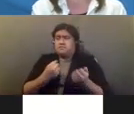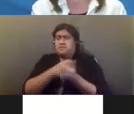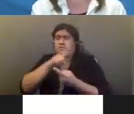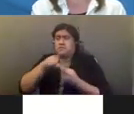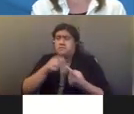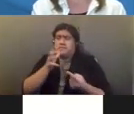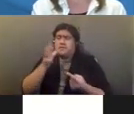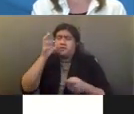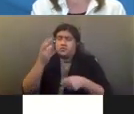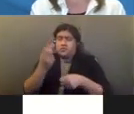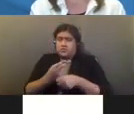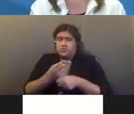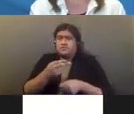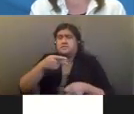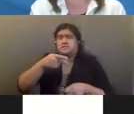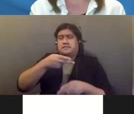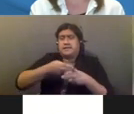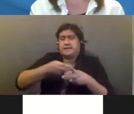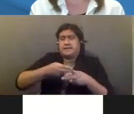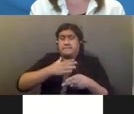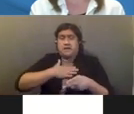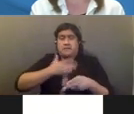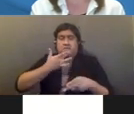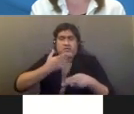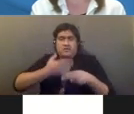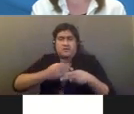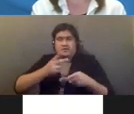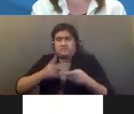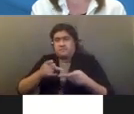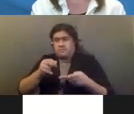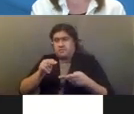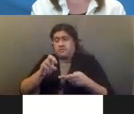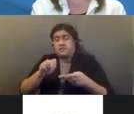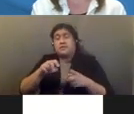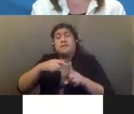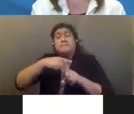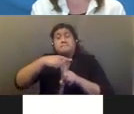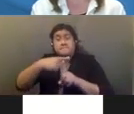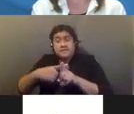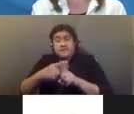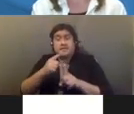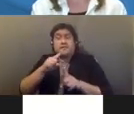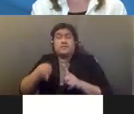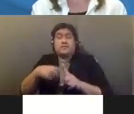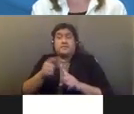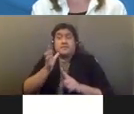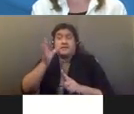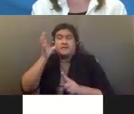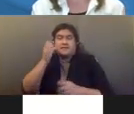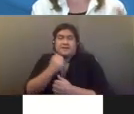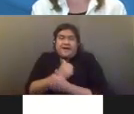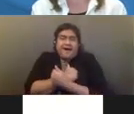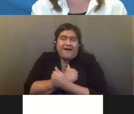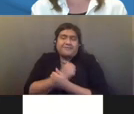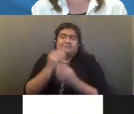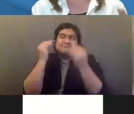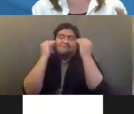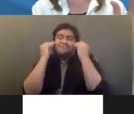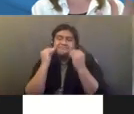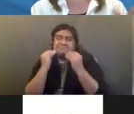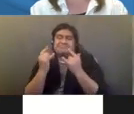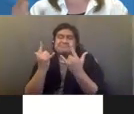pronouns, and when parents showed compassionate and effective behavior, like hugs and kisses. And I think